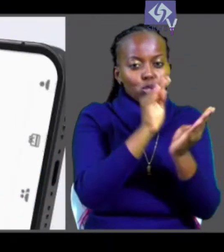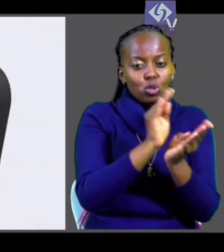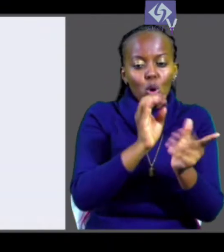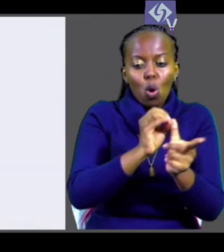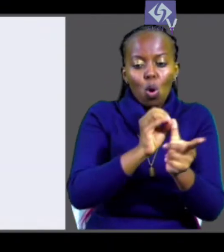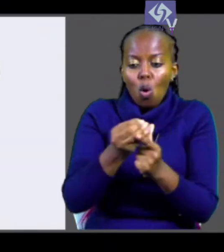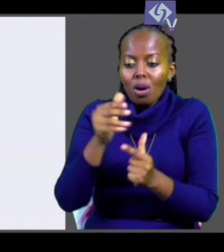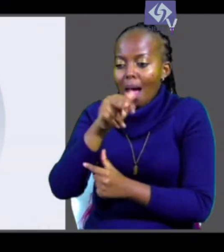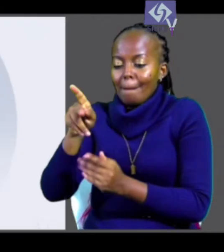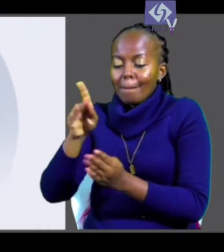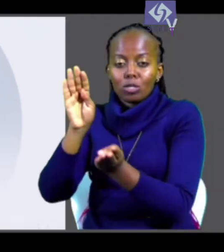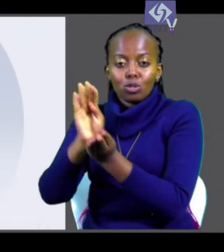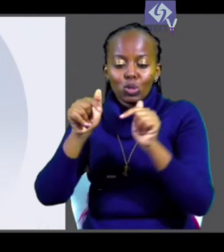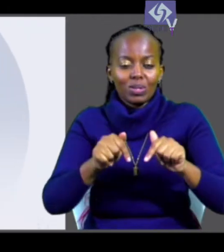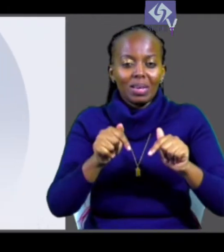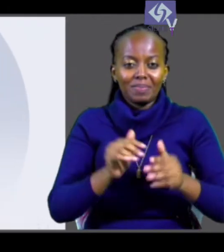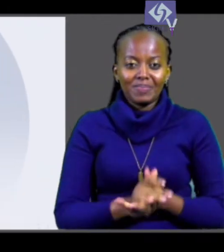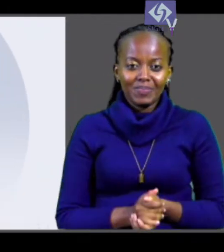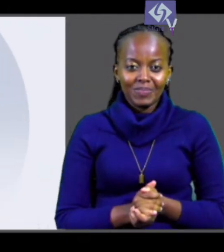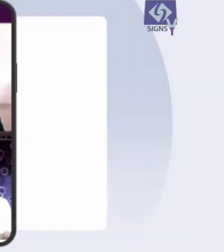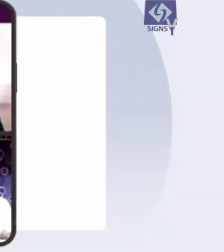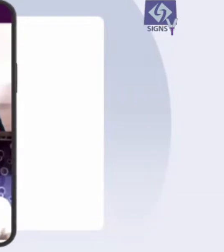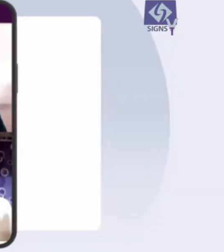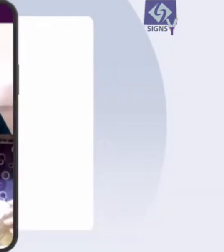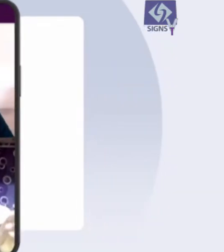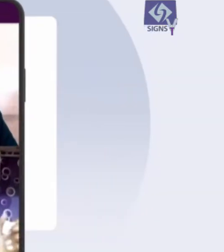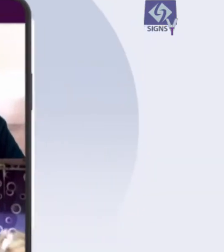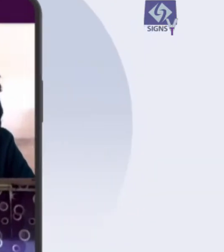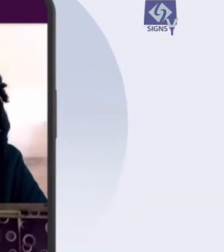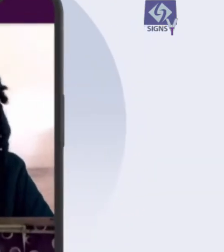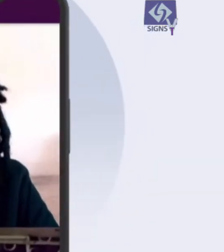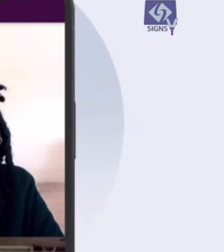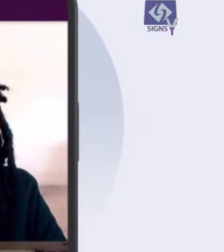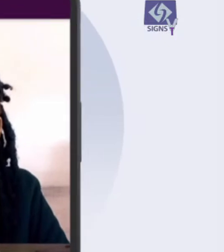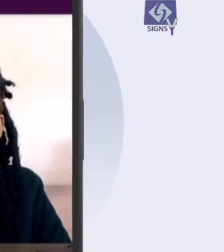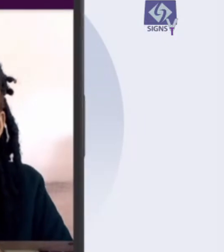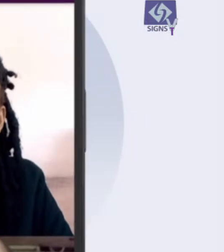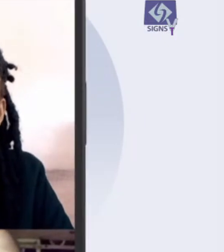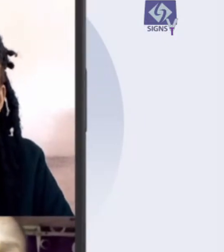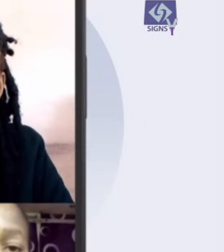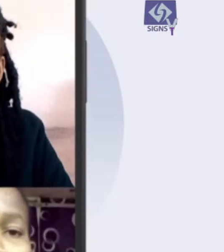from the Google Play Store or App Store today.